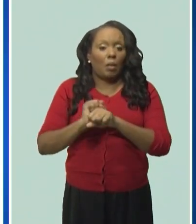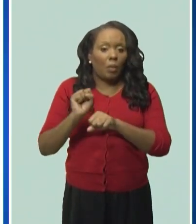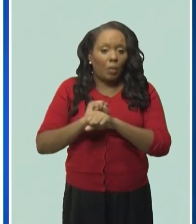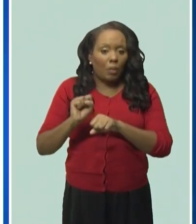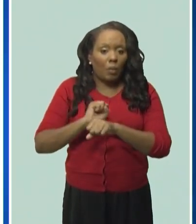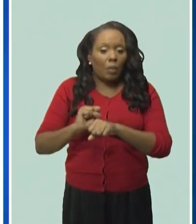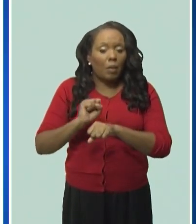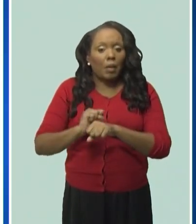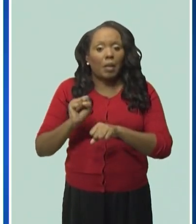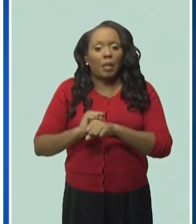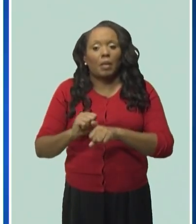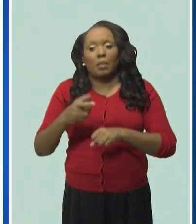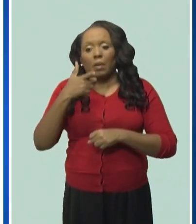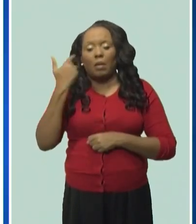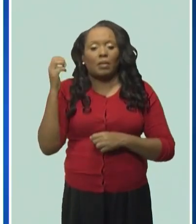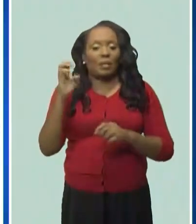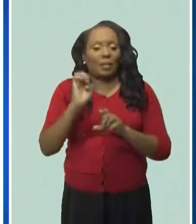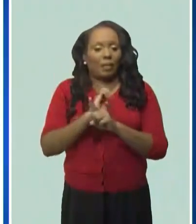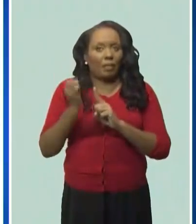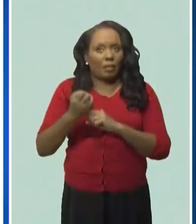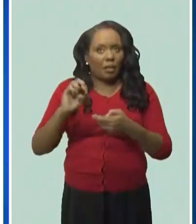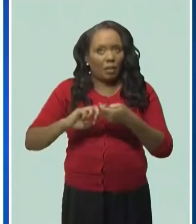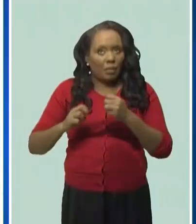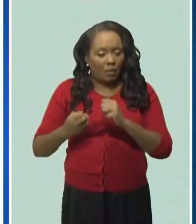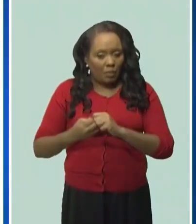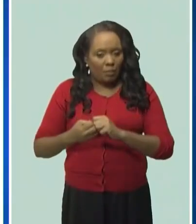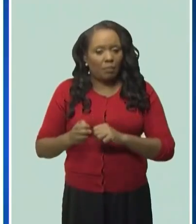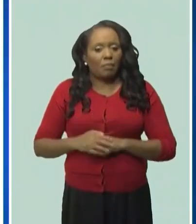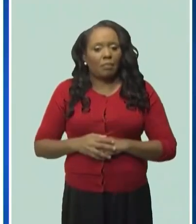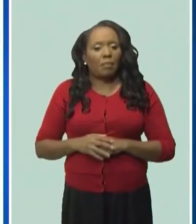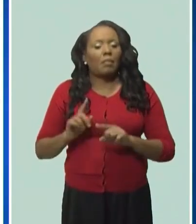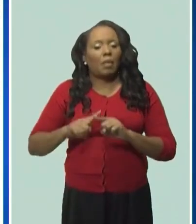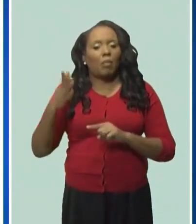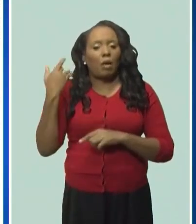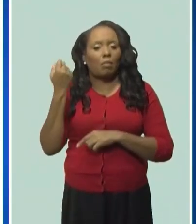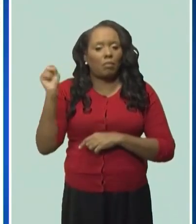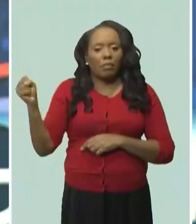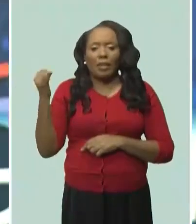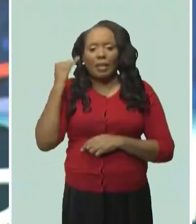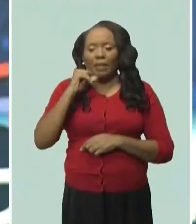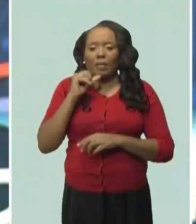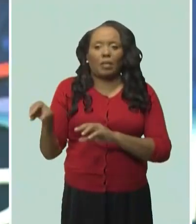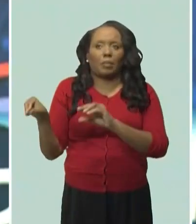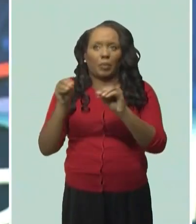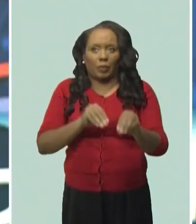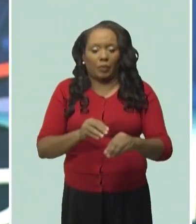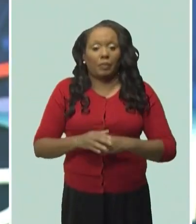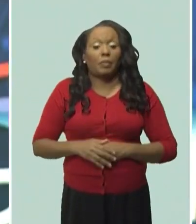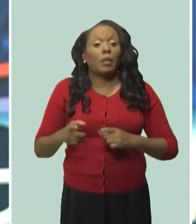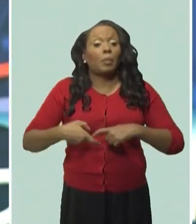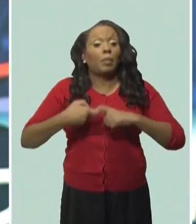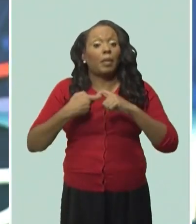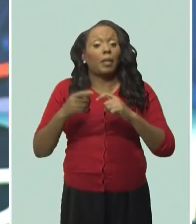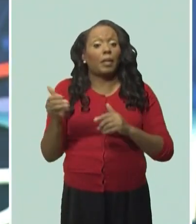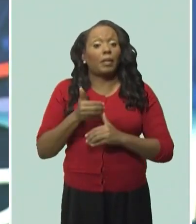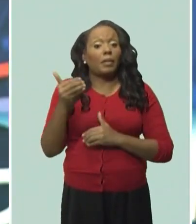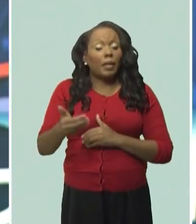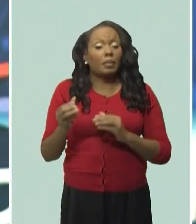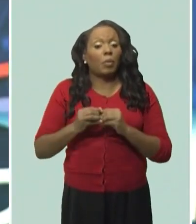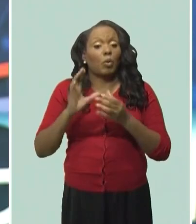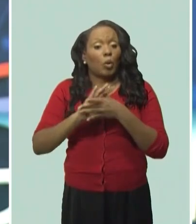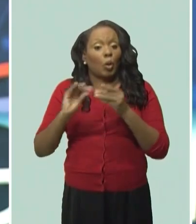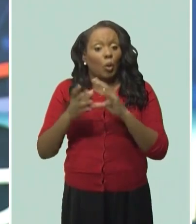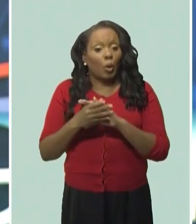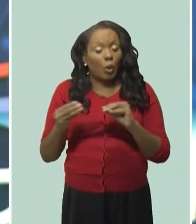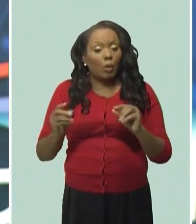remotely due to environmental issues. Sharika Griffith, CBC News. We'll take a break here, but coming up, more than